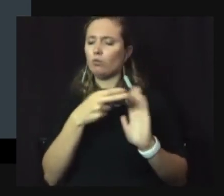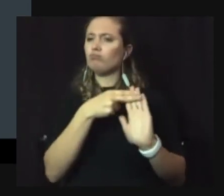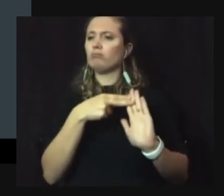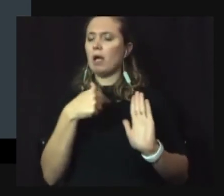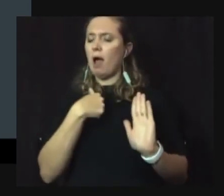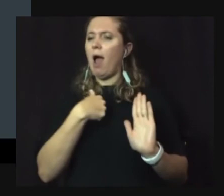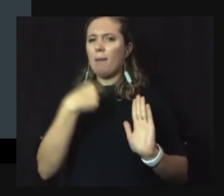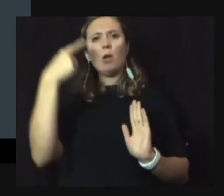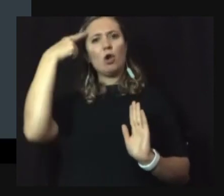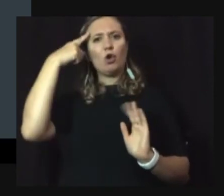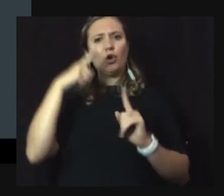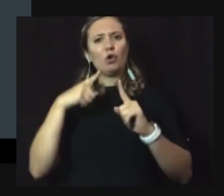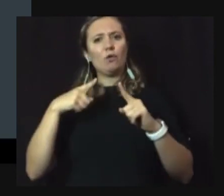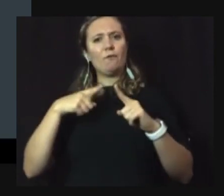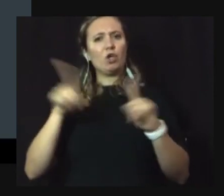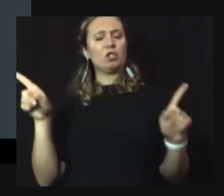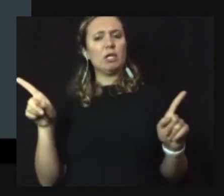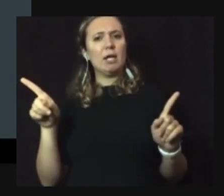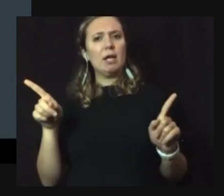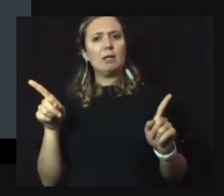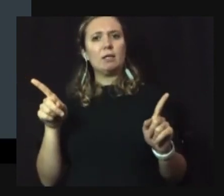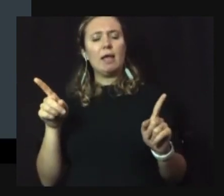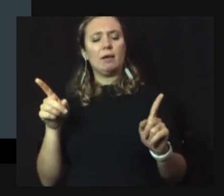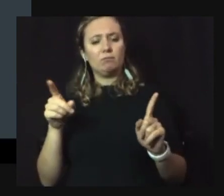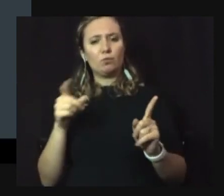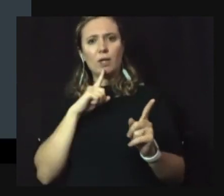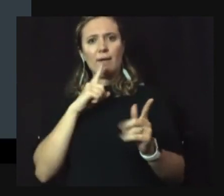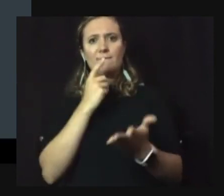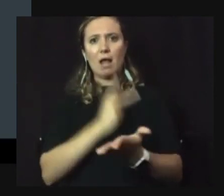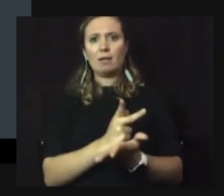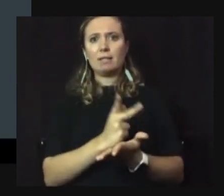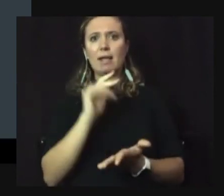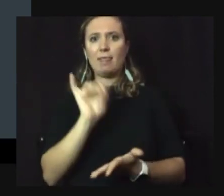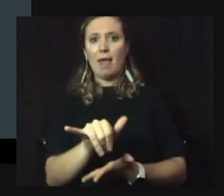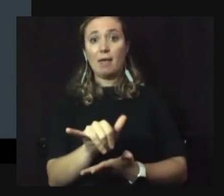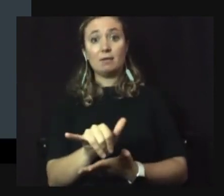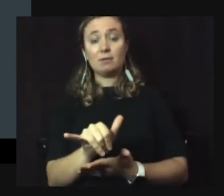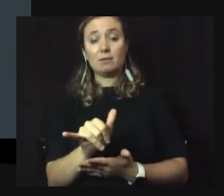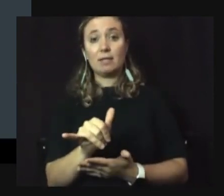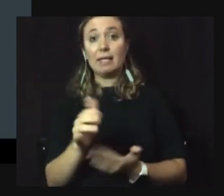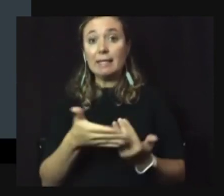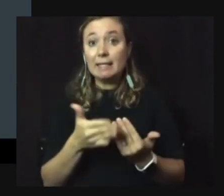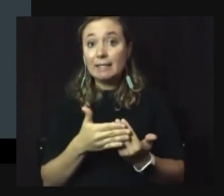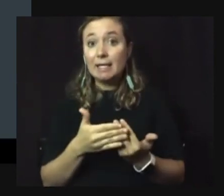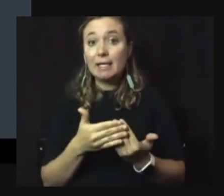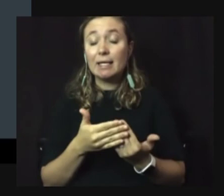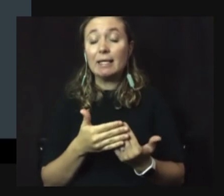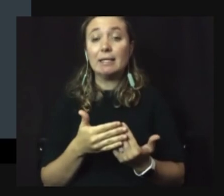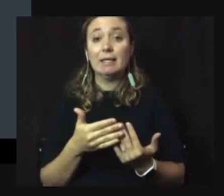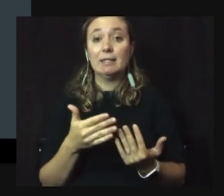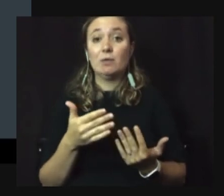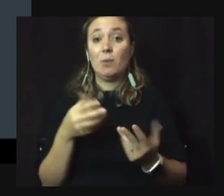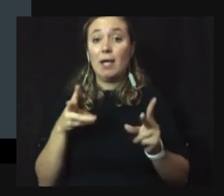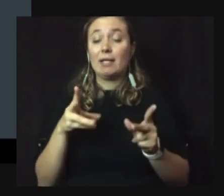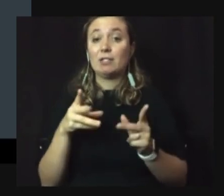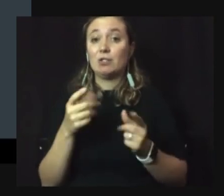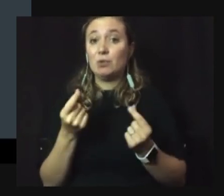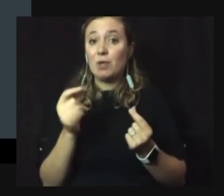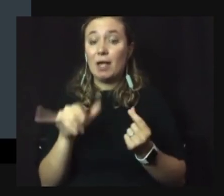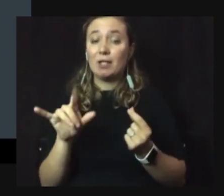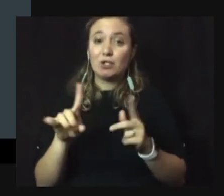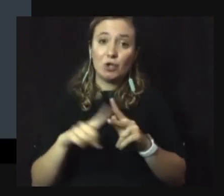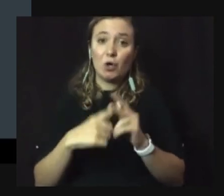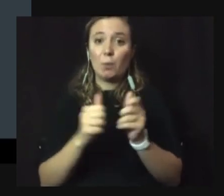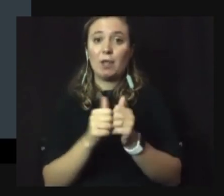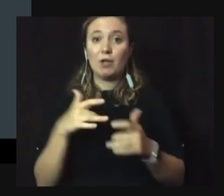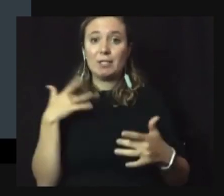vulnerability? The simplest way that I can tell you to do this is to work on your sensory systems.